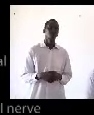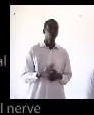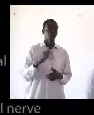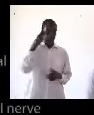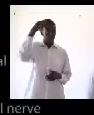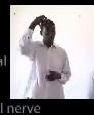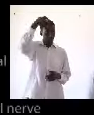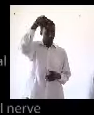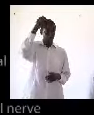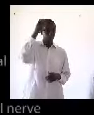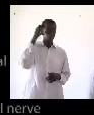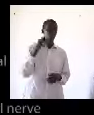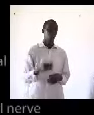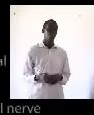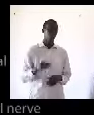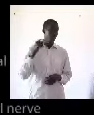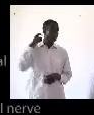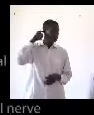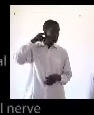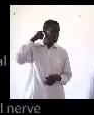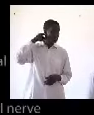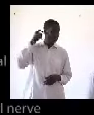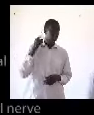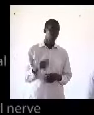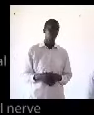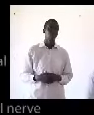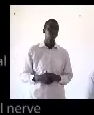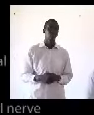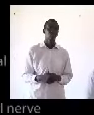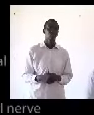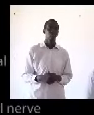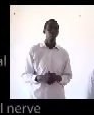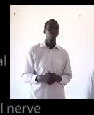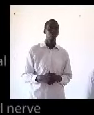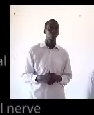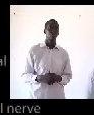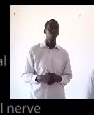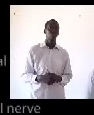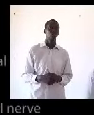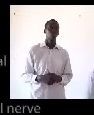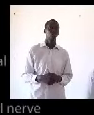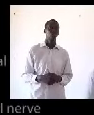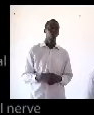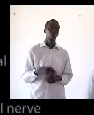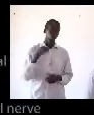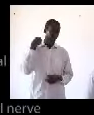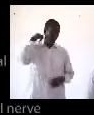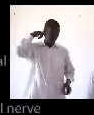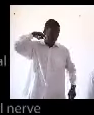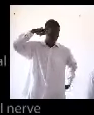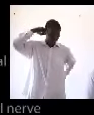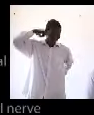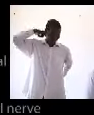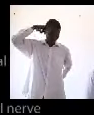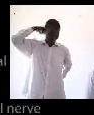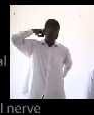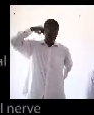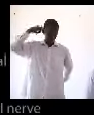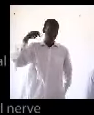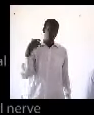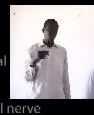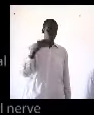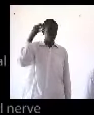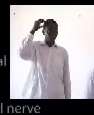brain, and then we have the spinal cord, and then we have the backbone comes down. In the brain, we have the